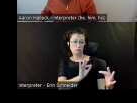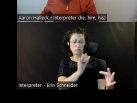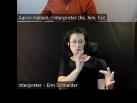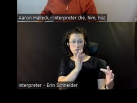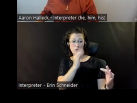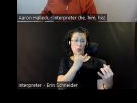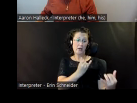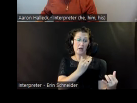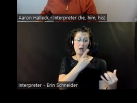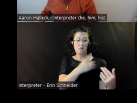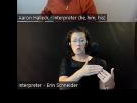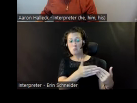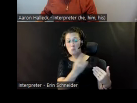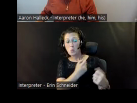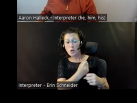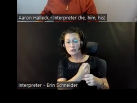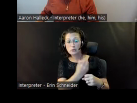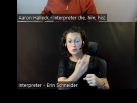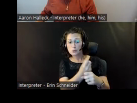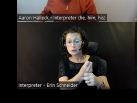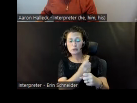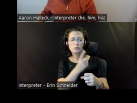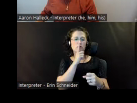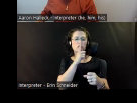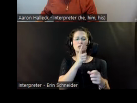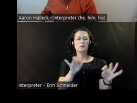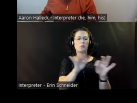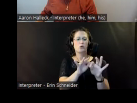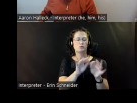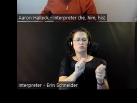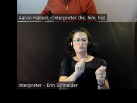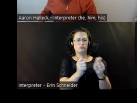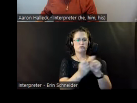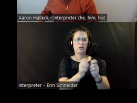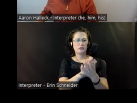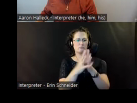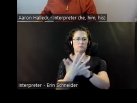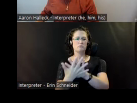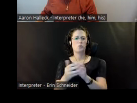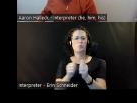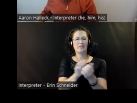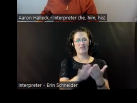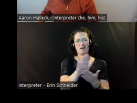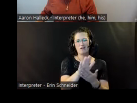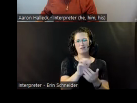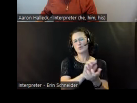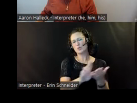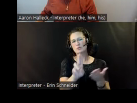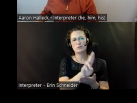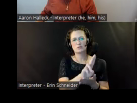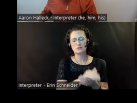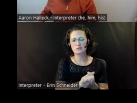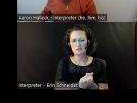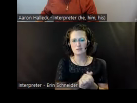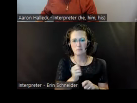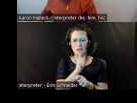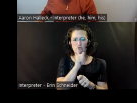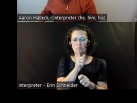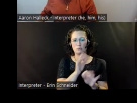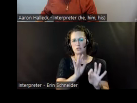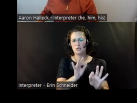move with the college and with the university and to stay on top of it. Okay,